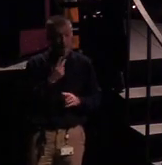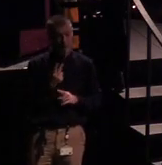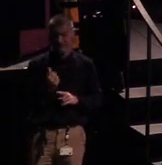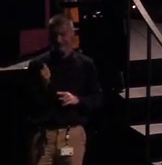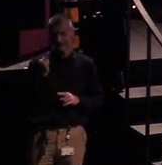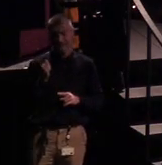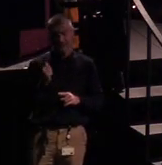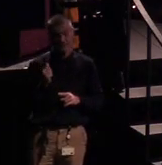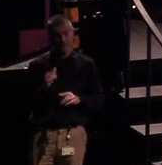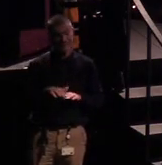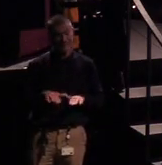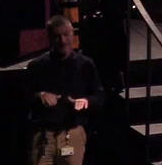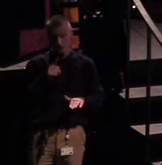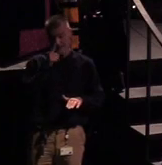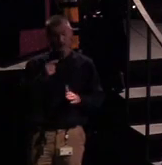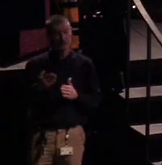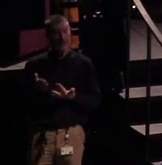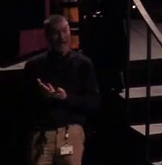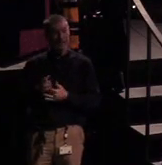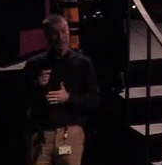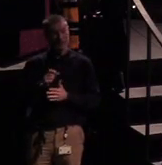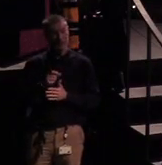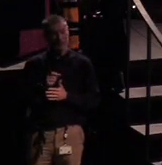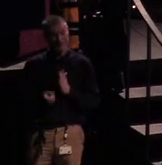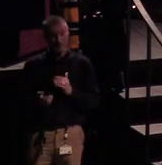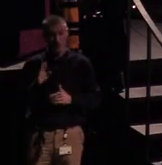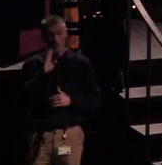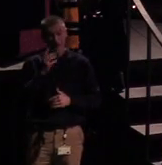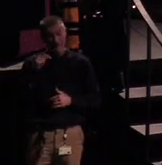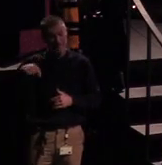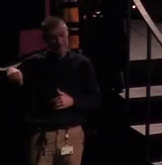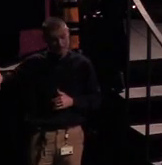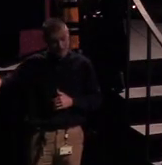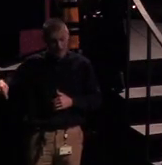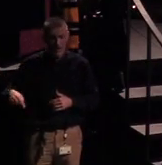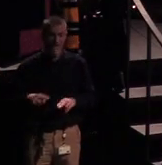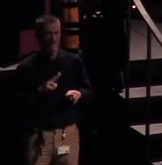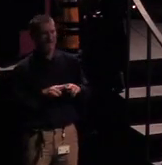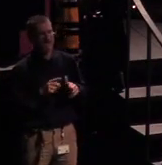biscuit biscuit finally to reduce fat